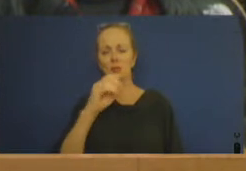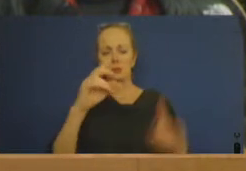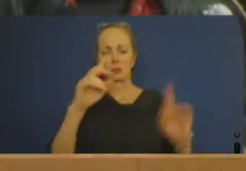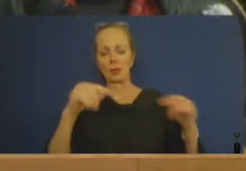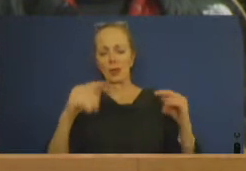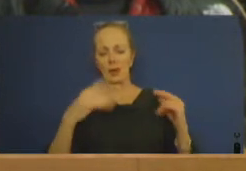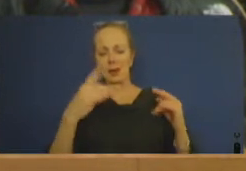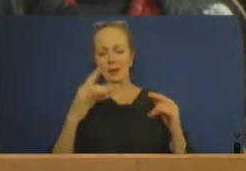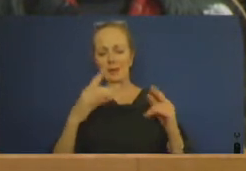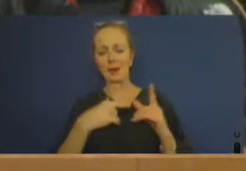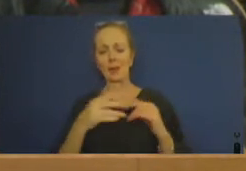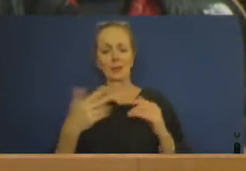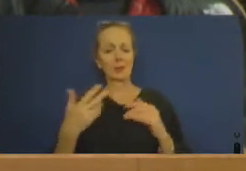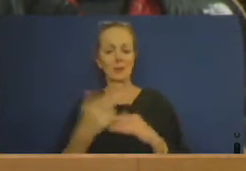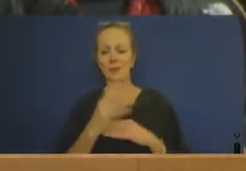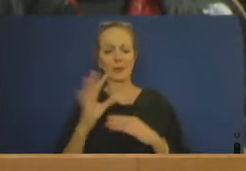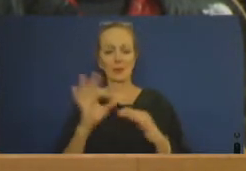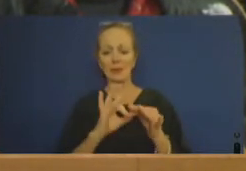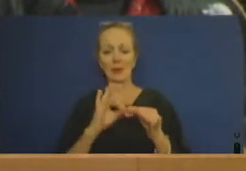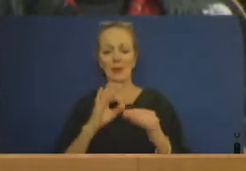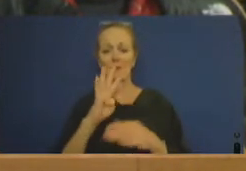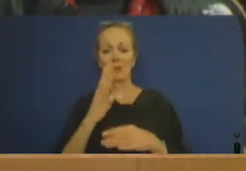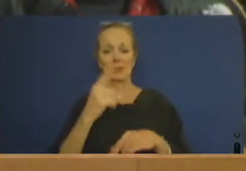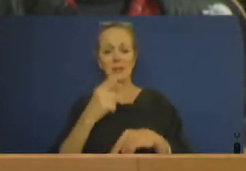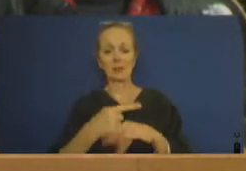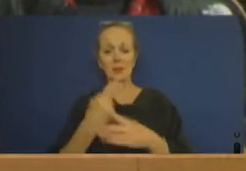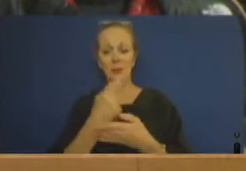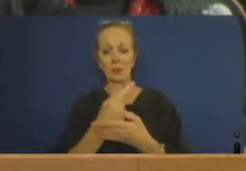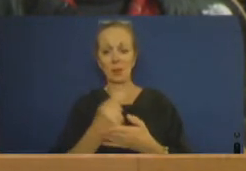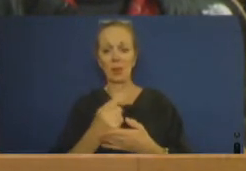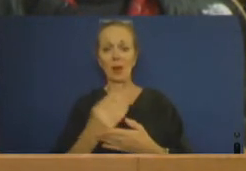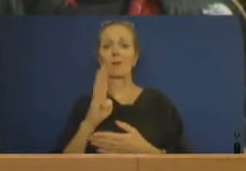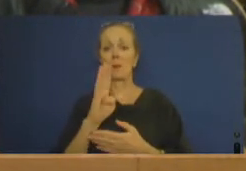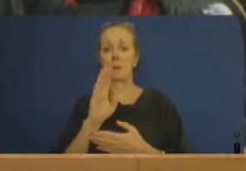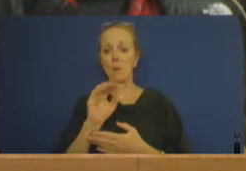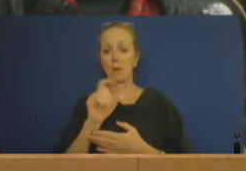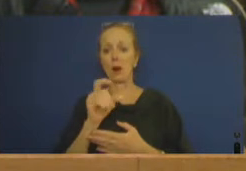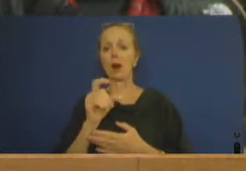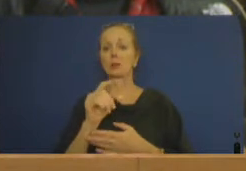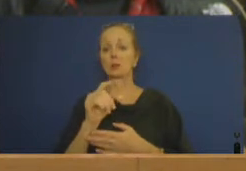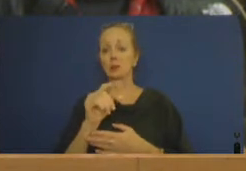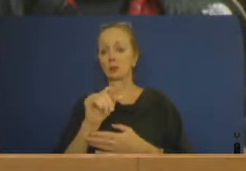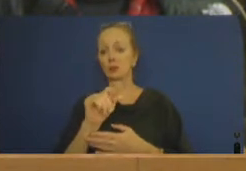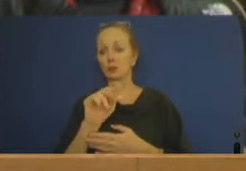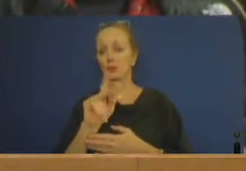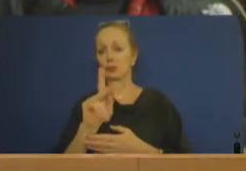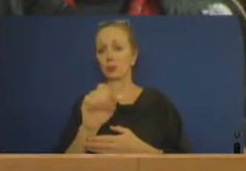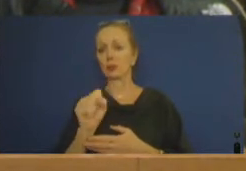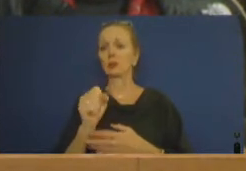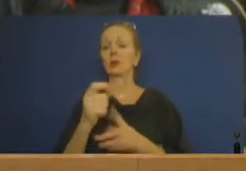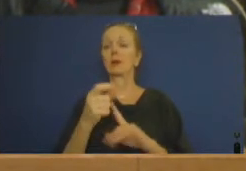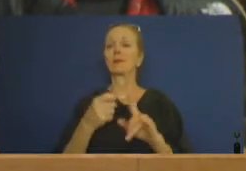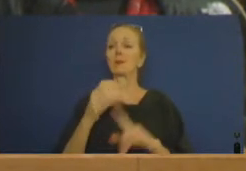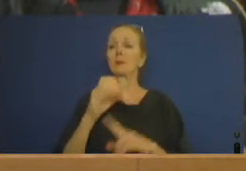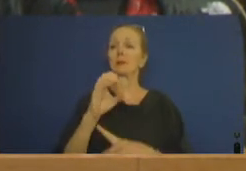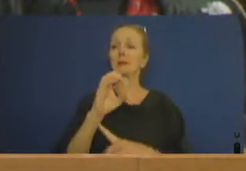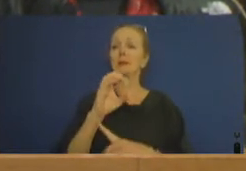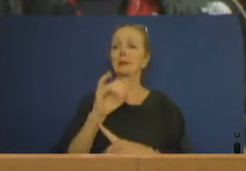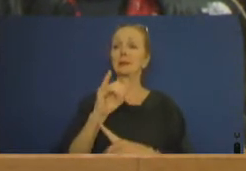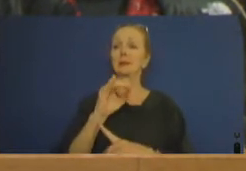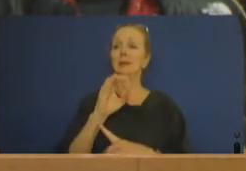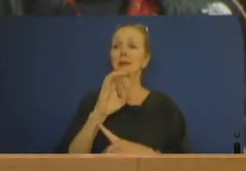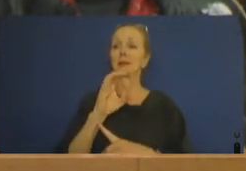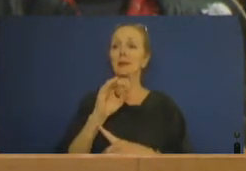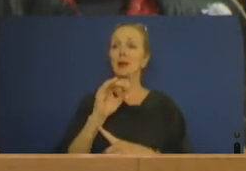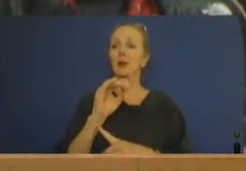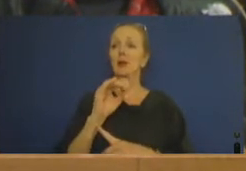space, and it comes four times a week, and then they do have box trucks, also from Cisco, and then Amazon and